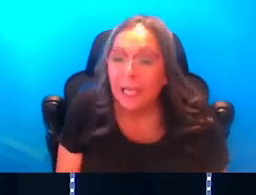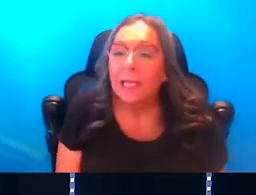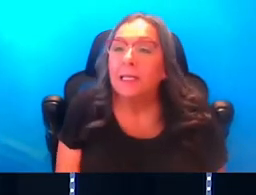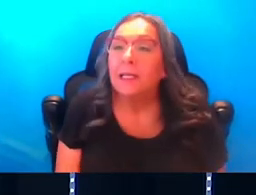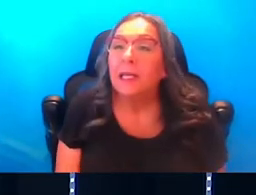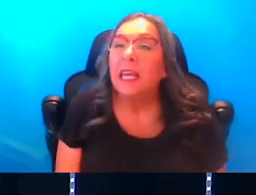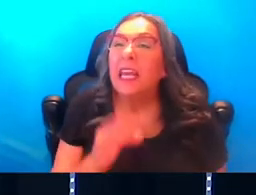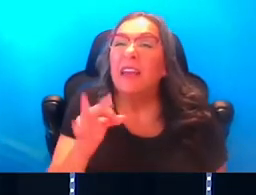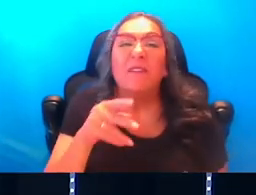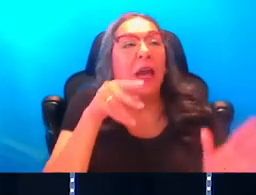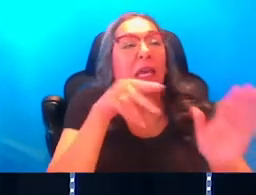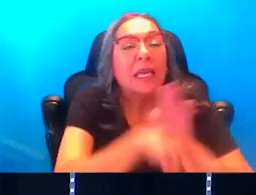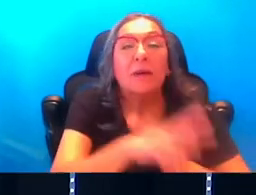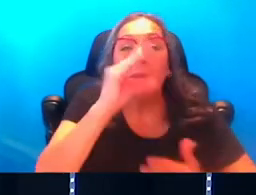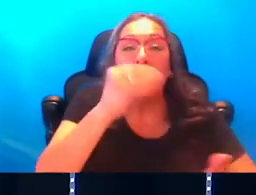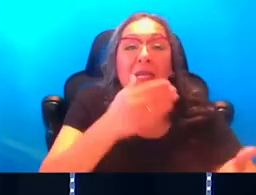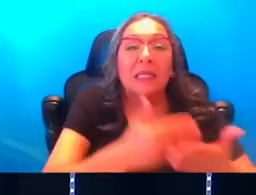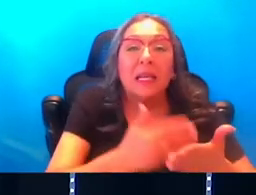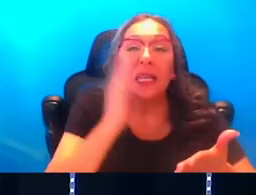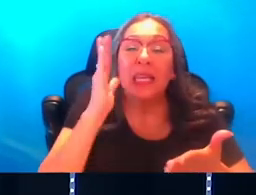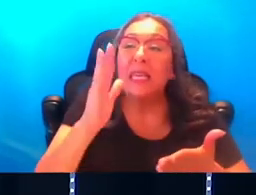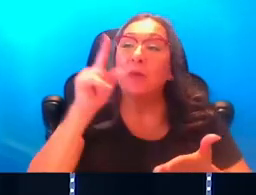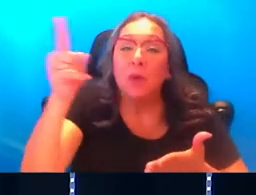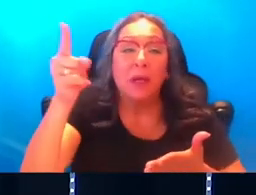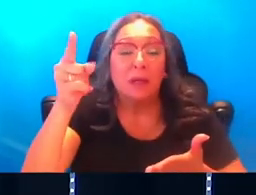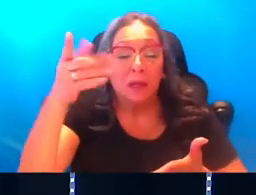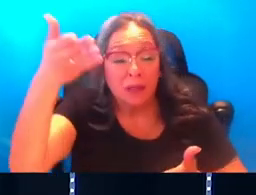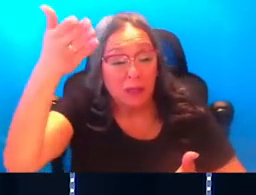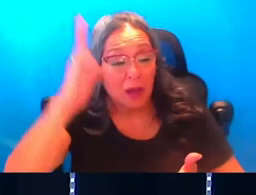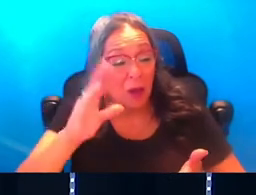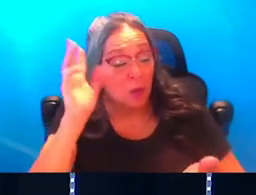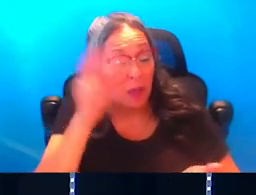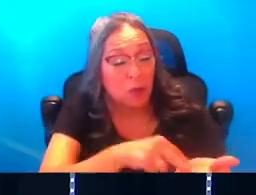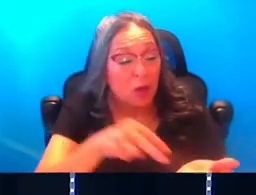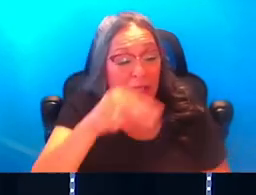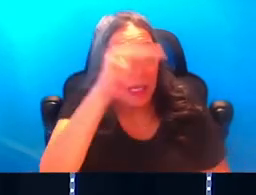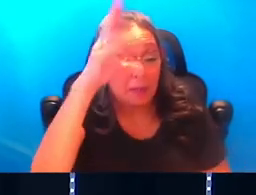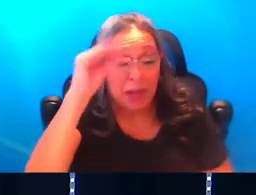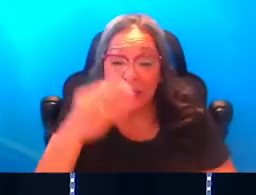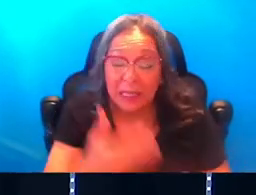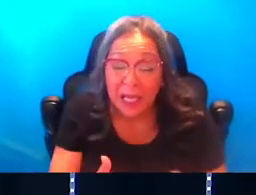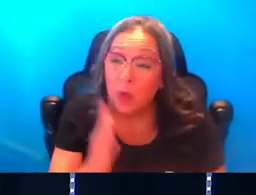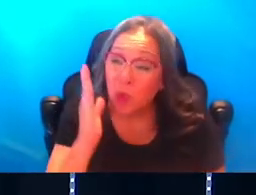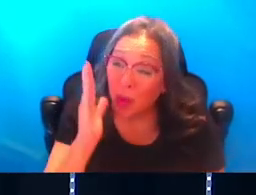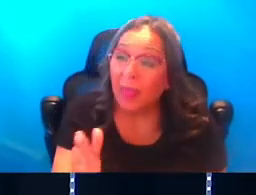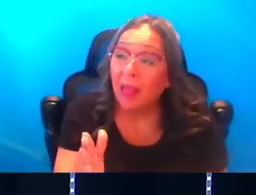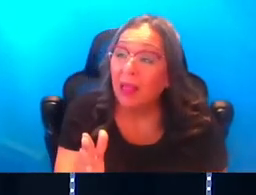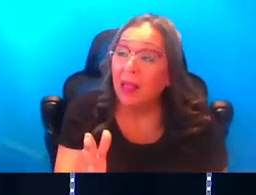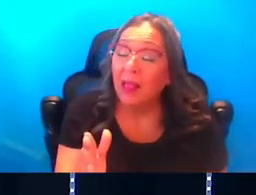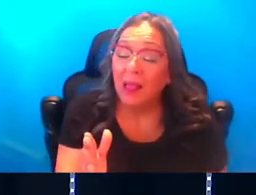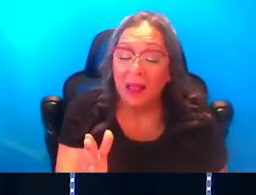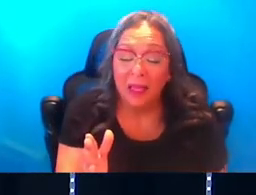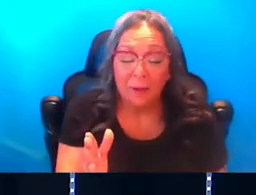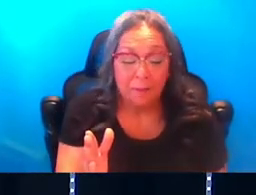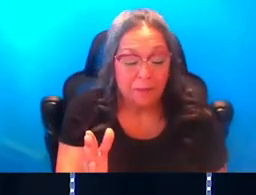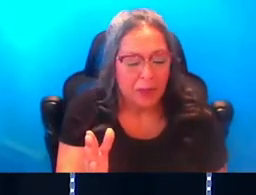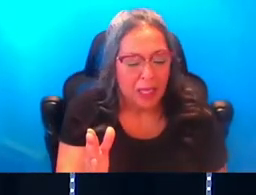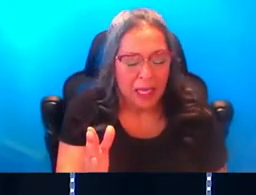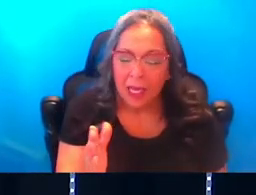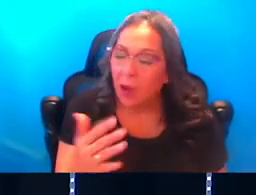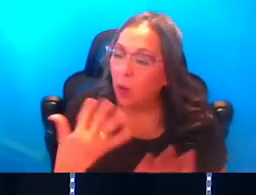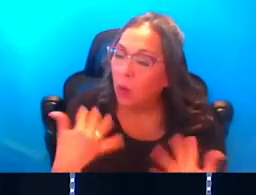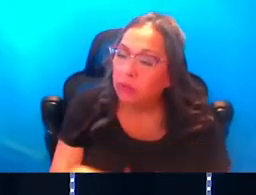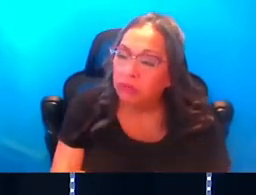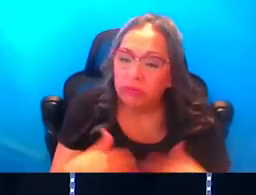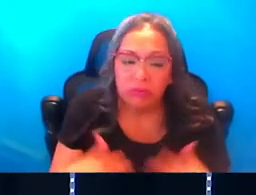resurrect Isaac from the dead after the sacrifice was over, which is just wild that he came to that conclusion, because he